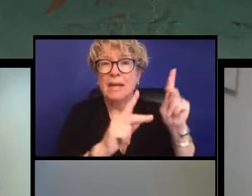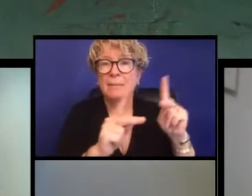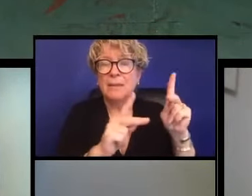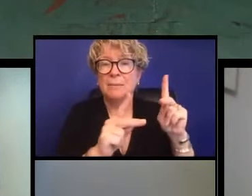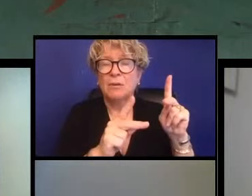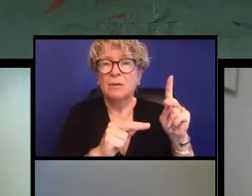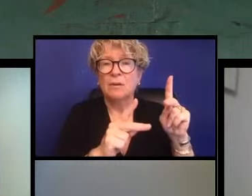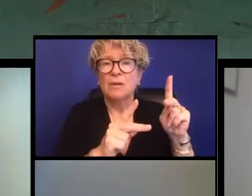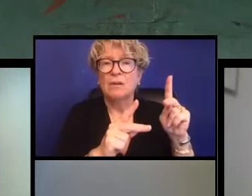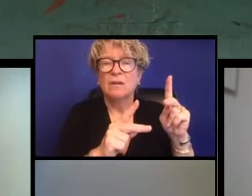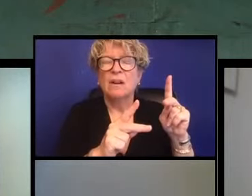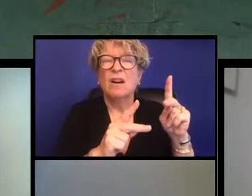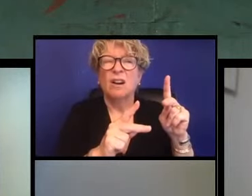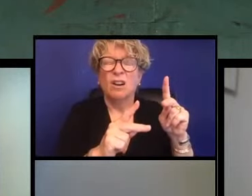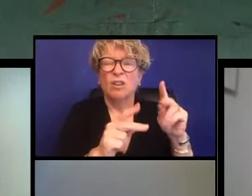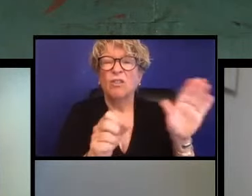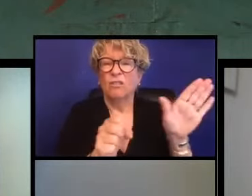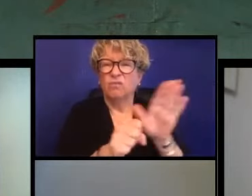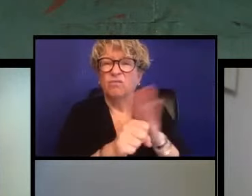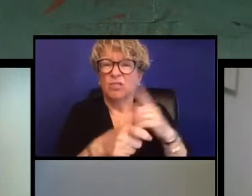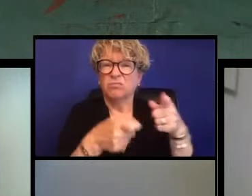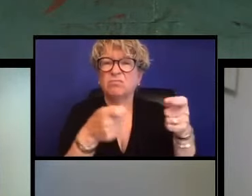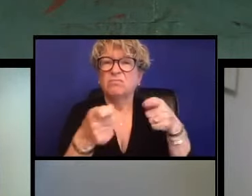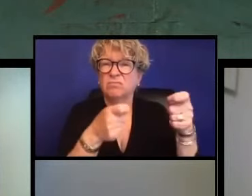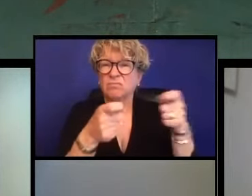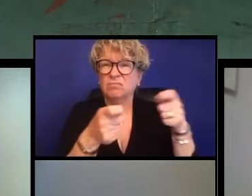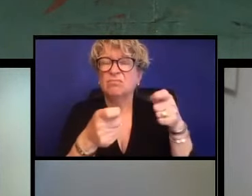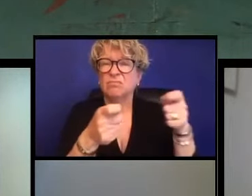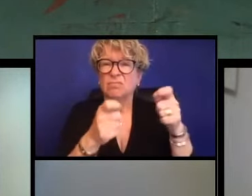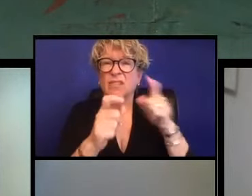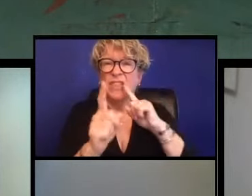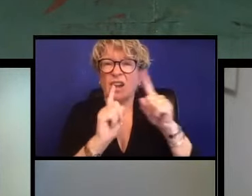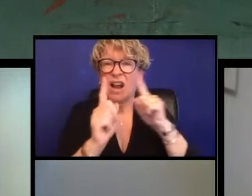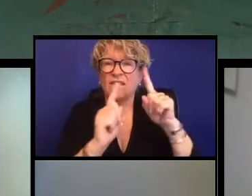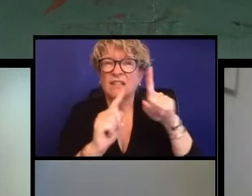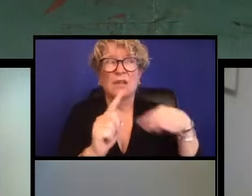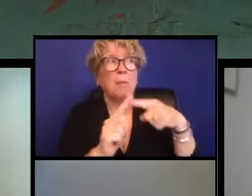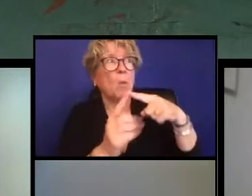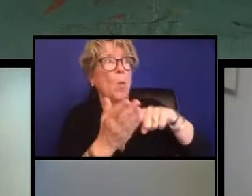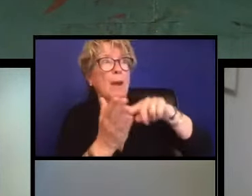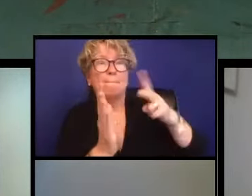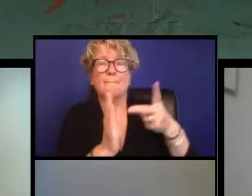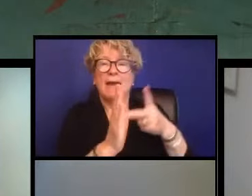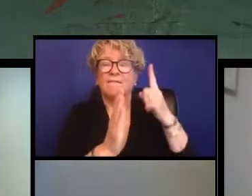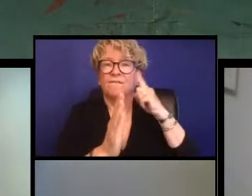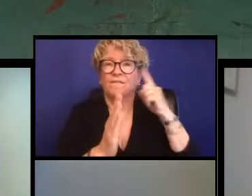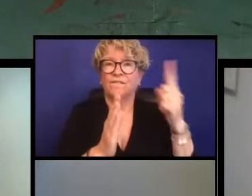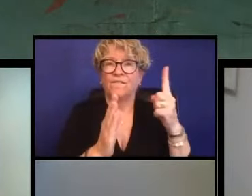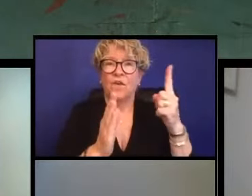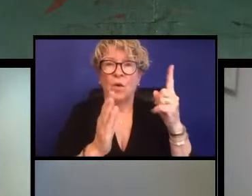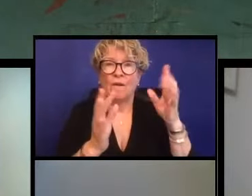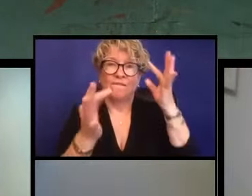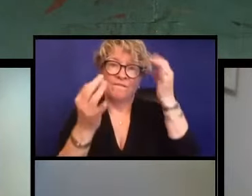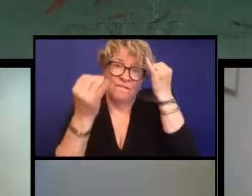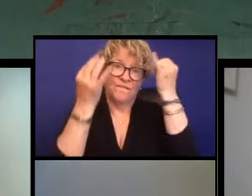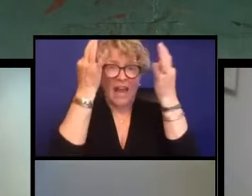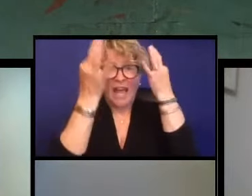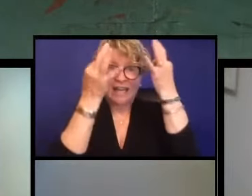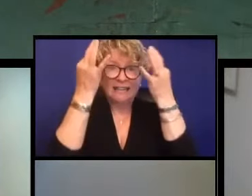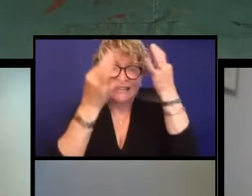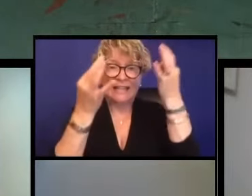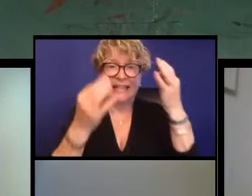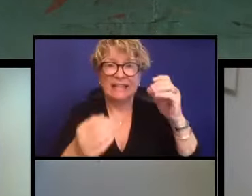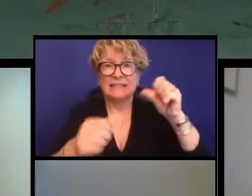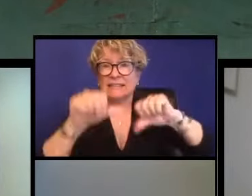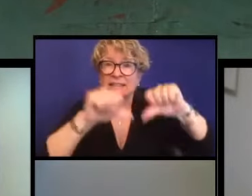completely dominated conversation of what science fiction and fantasy meant. And because of that, a lot of people got shut out and they